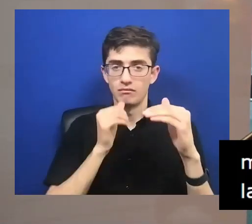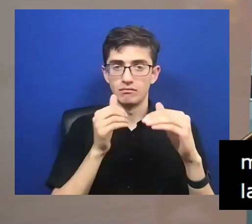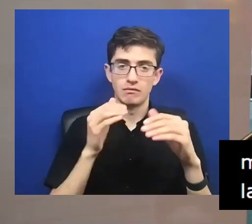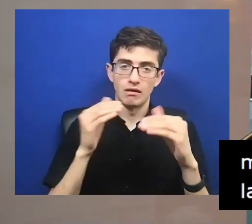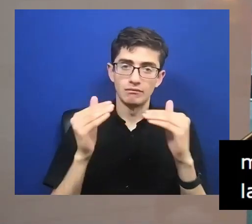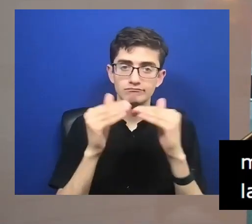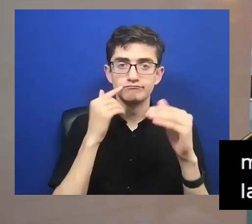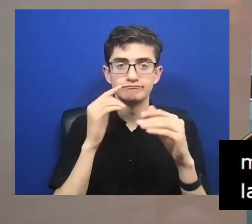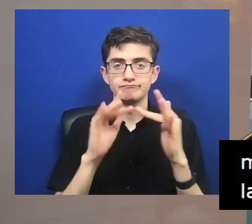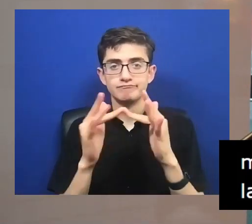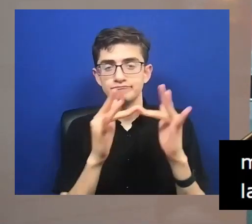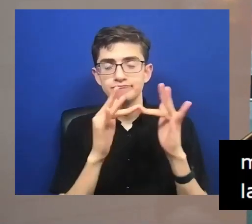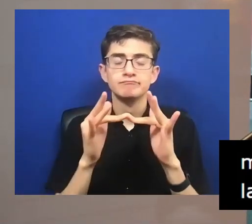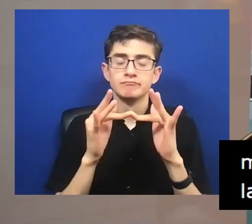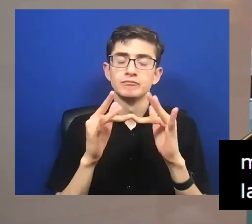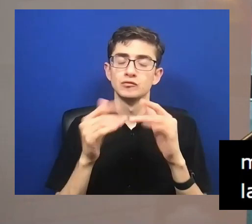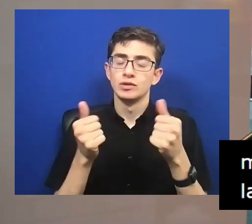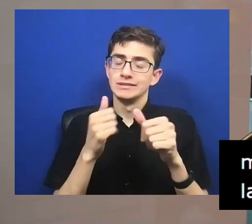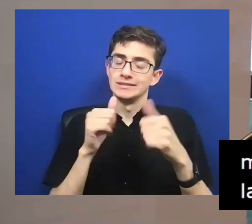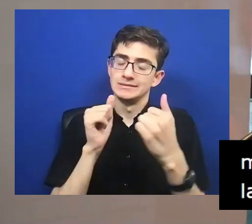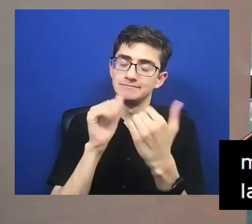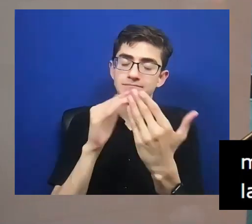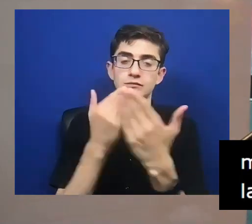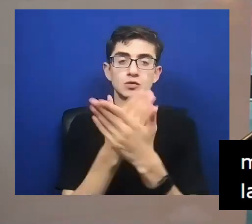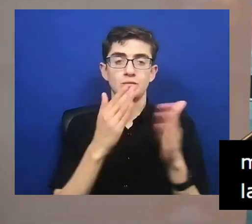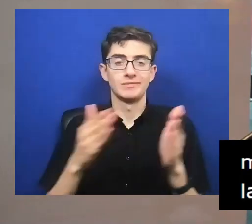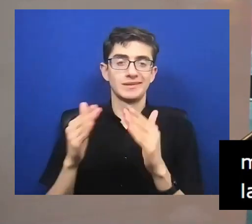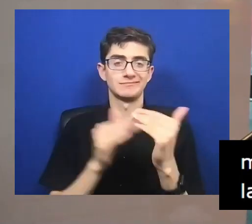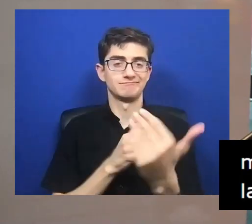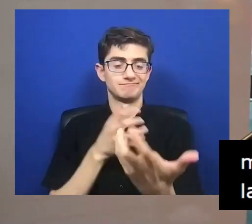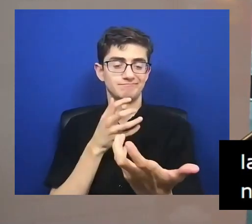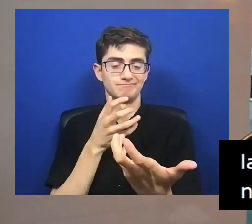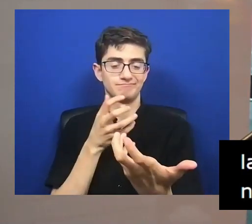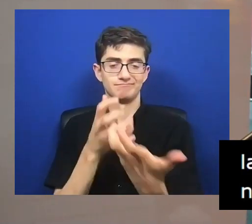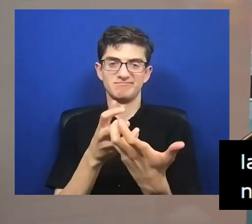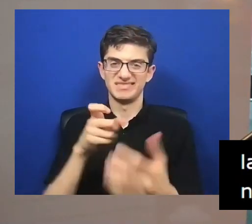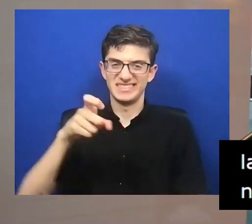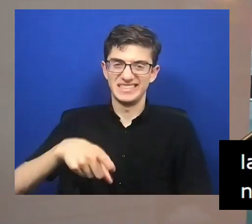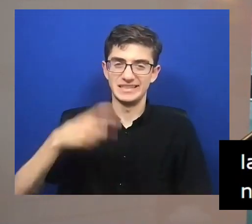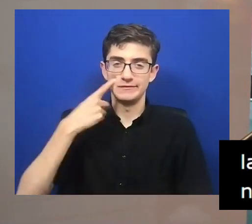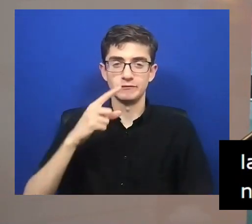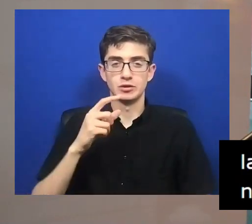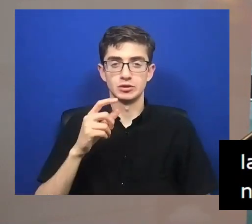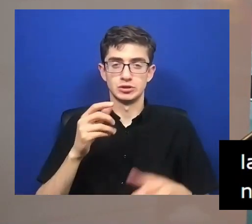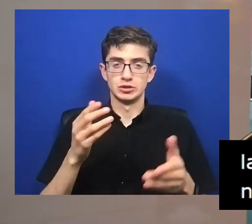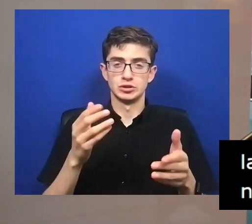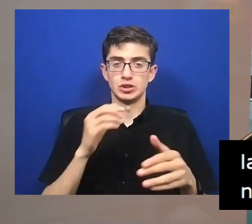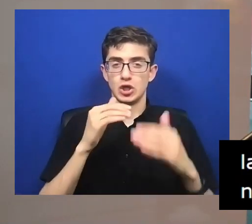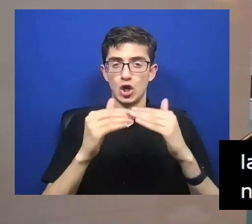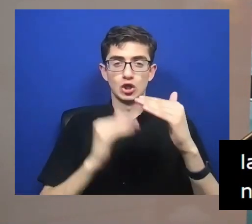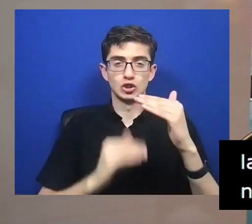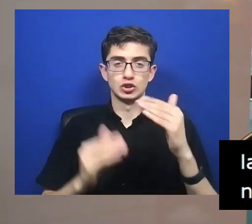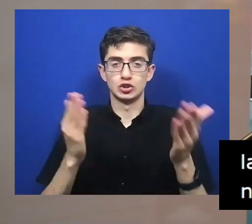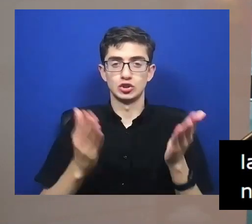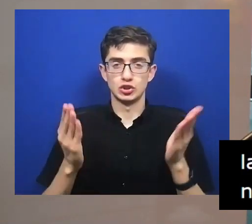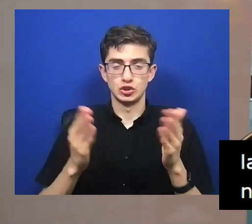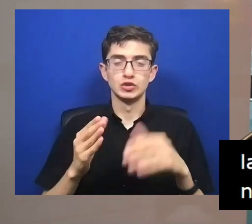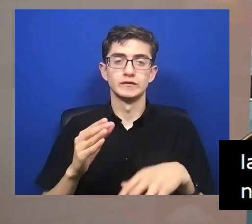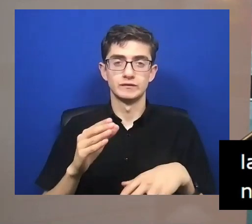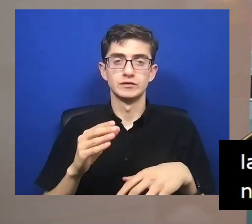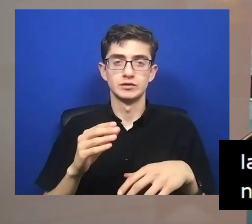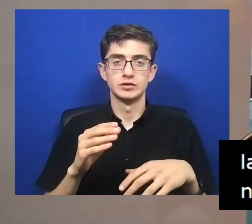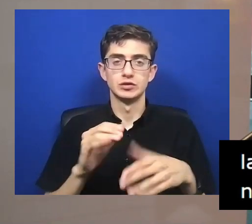Yorkers where they are. In the next few minutes, I'll outline how OTI is delivering on the mayor's promise with